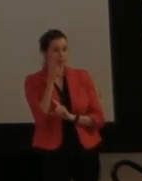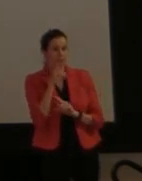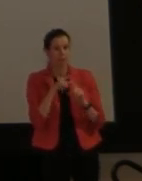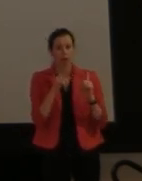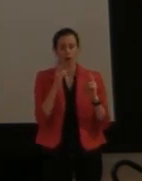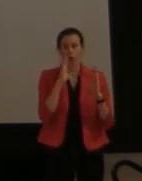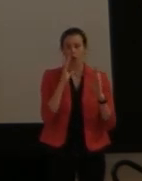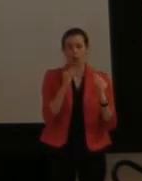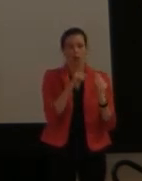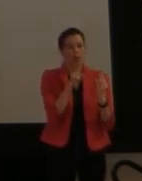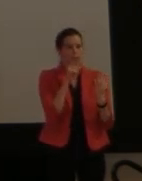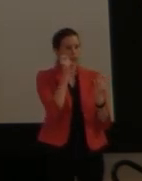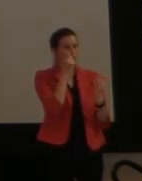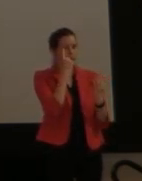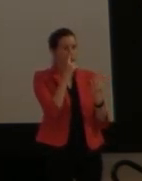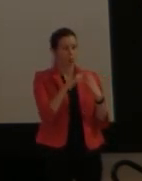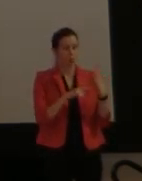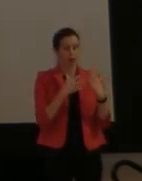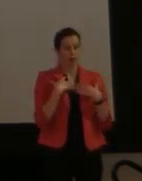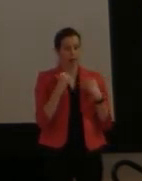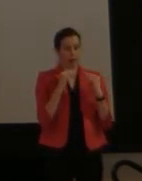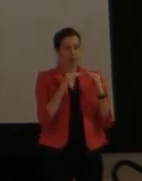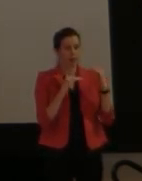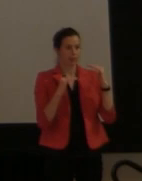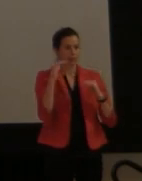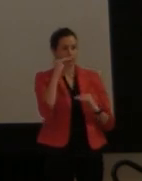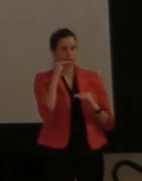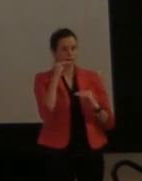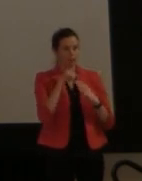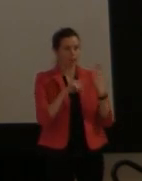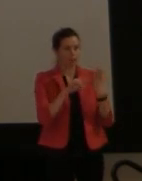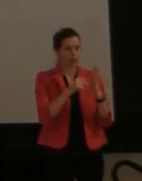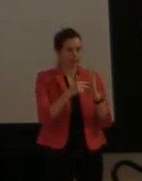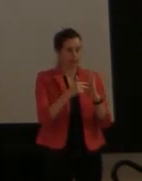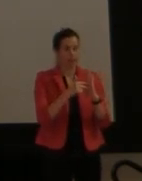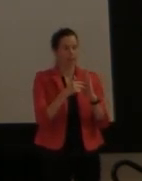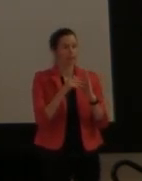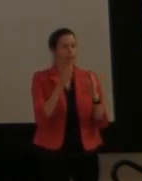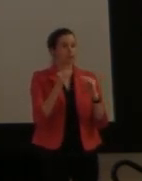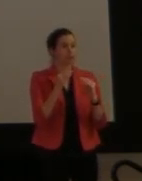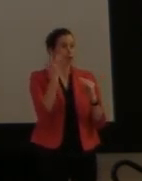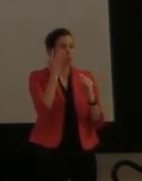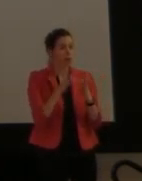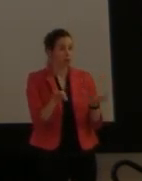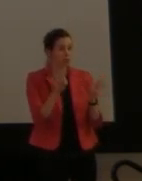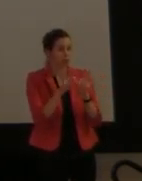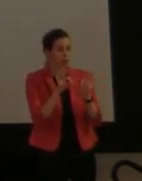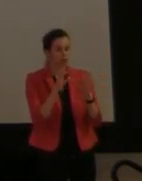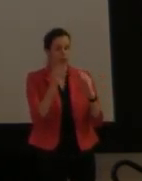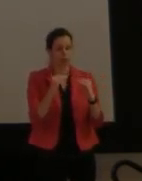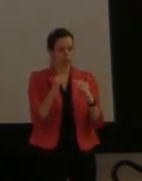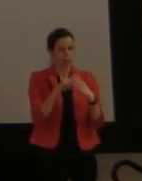an understanding of what health disparities are, why they are important, what contributes to them,